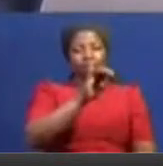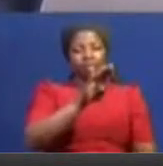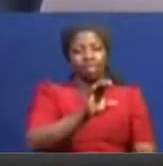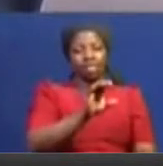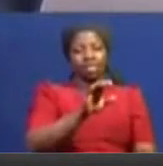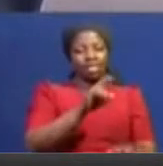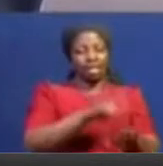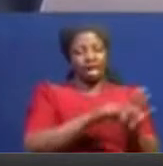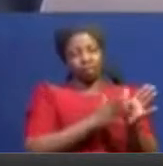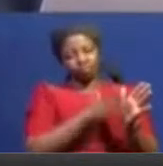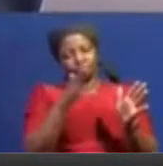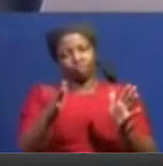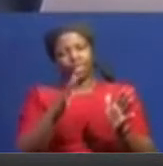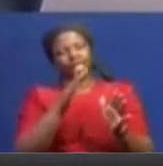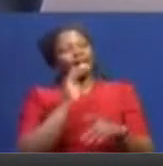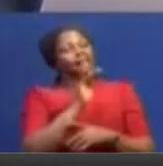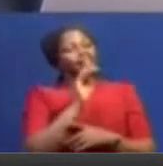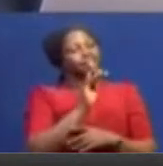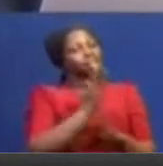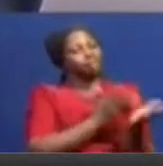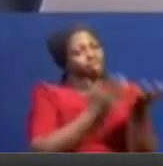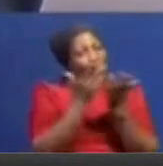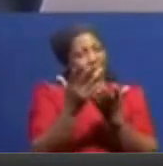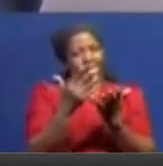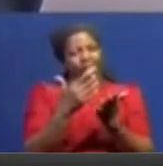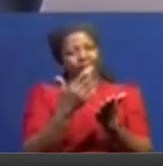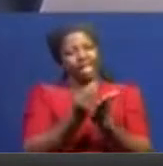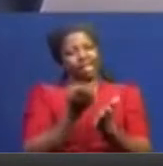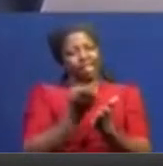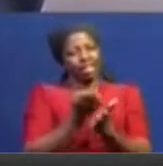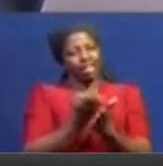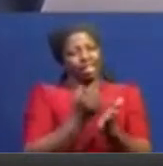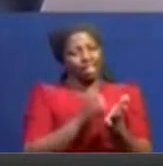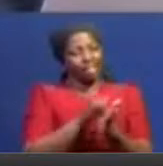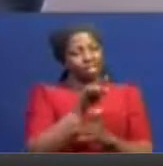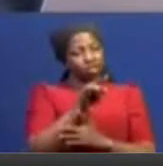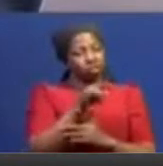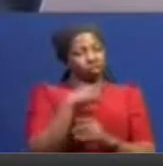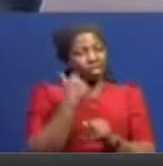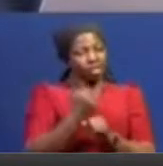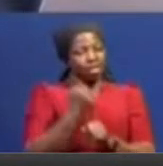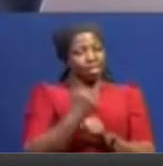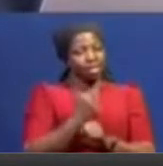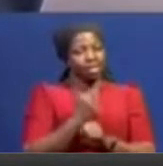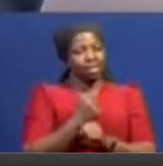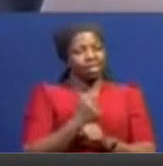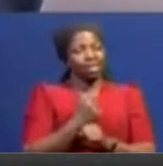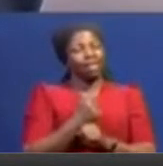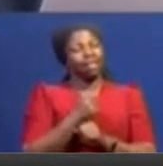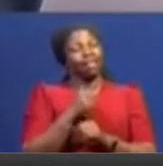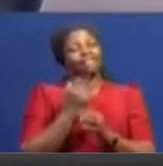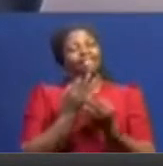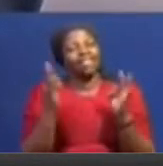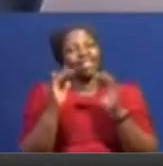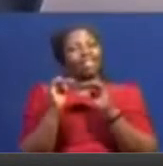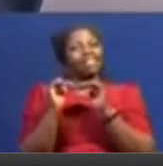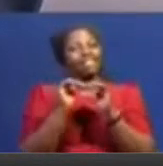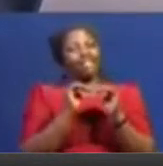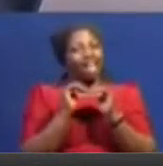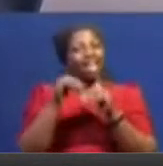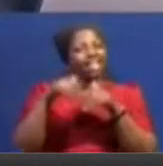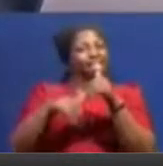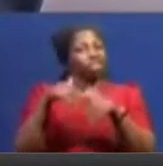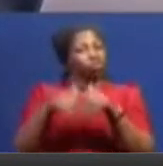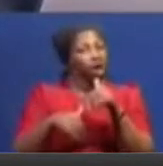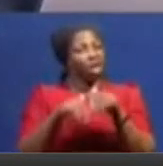this evidence that you conducted, you didn't conduct a free and fair election leading to the